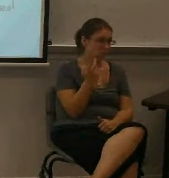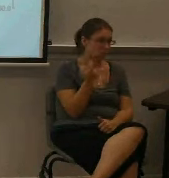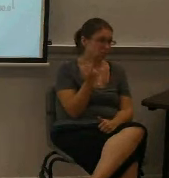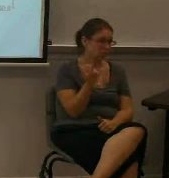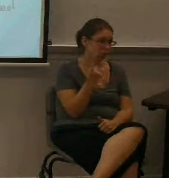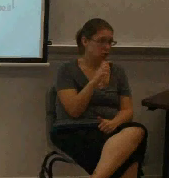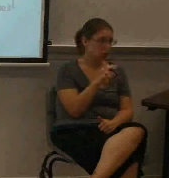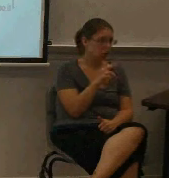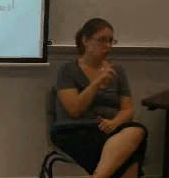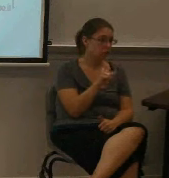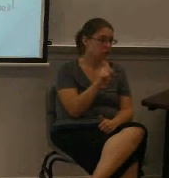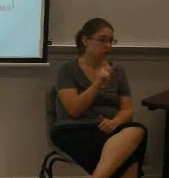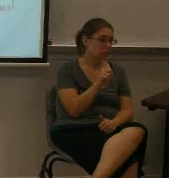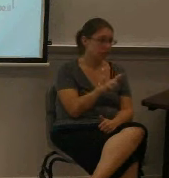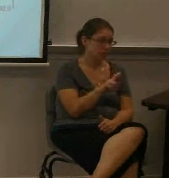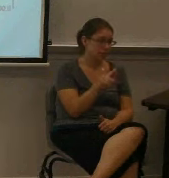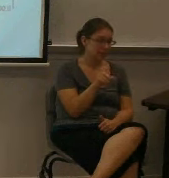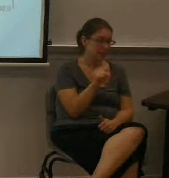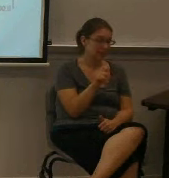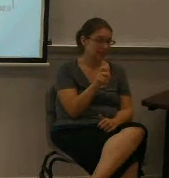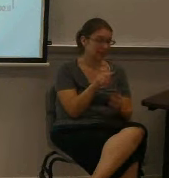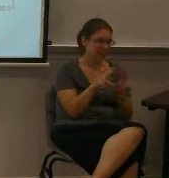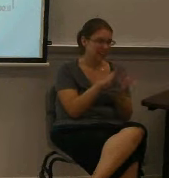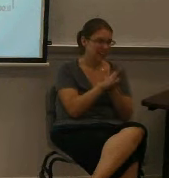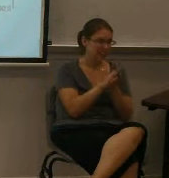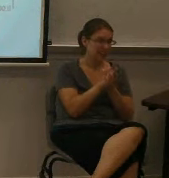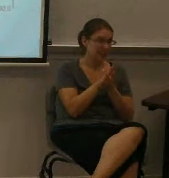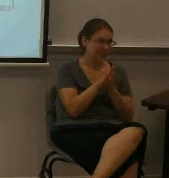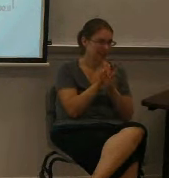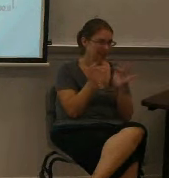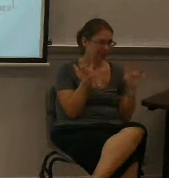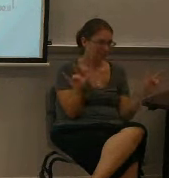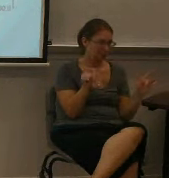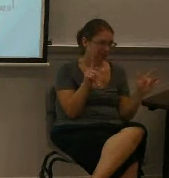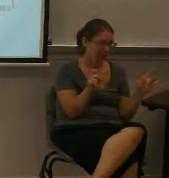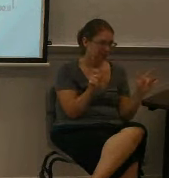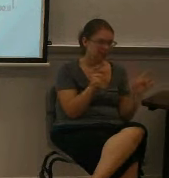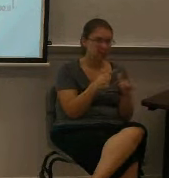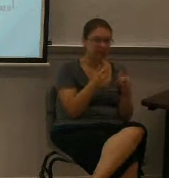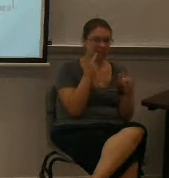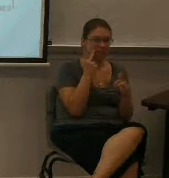would be here. And then we see everything arrayed out in between